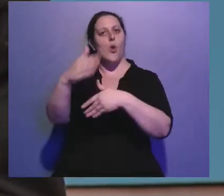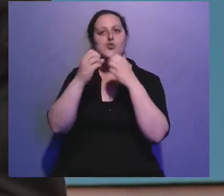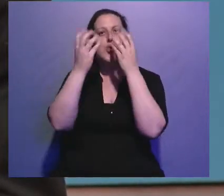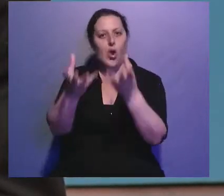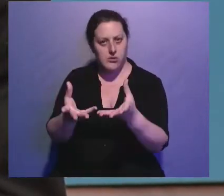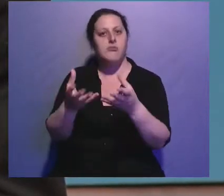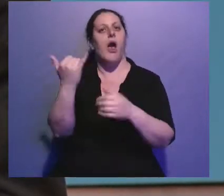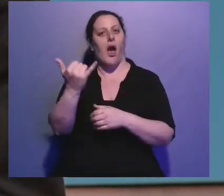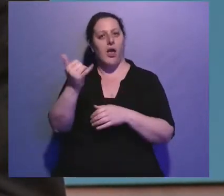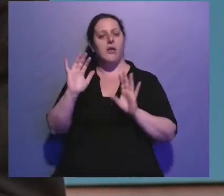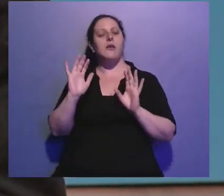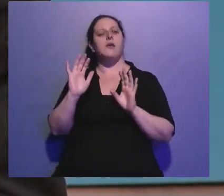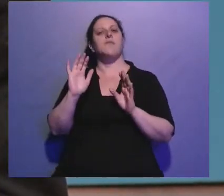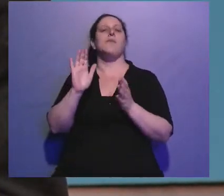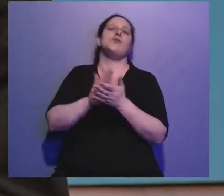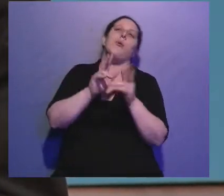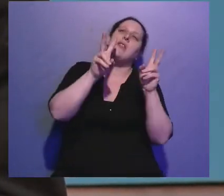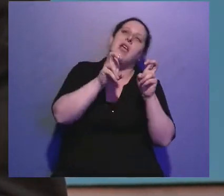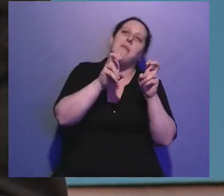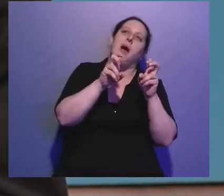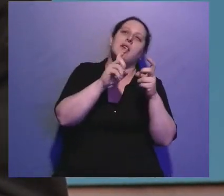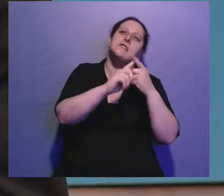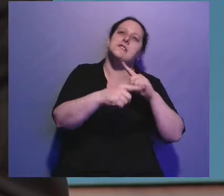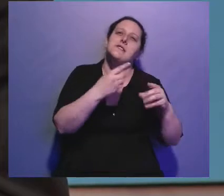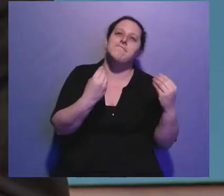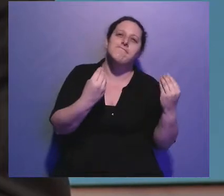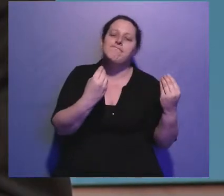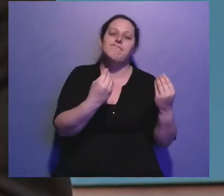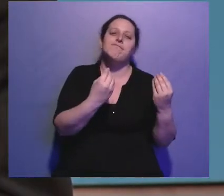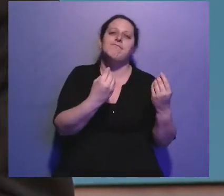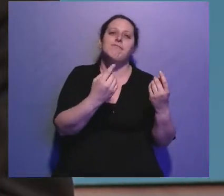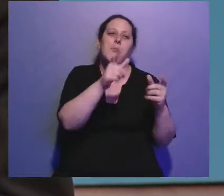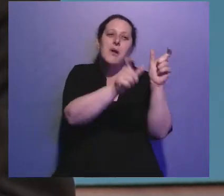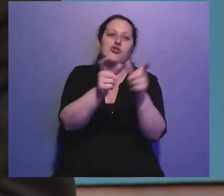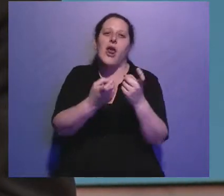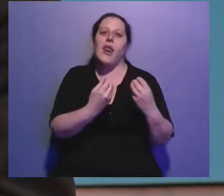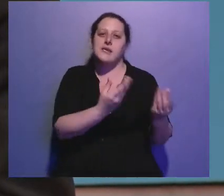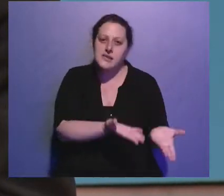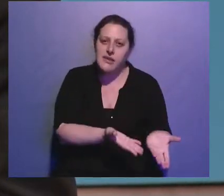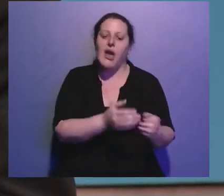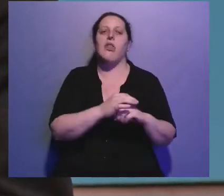in citizenship engagement and also in co-creation processes.